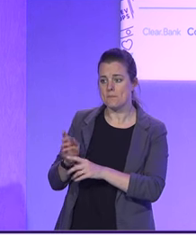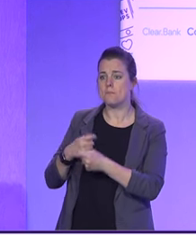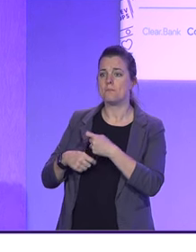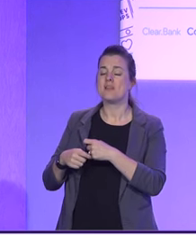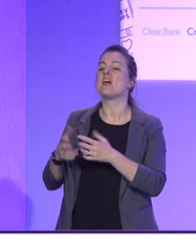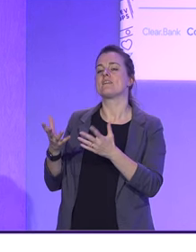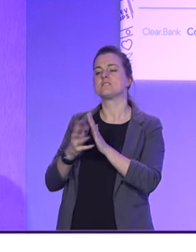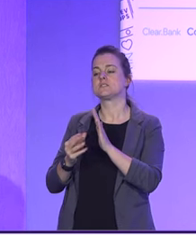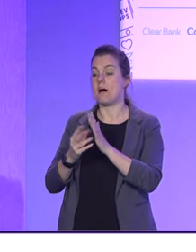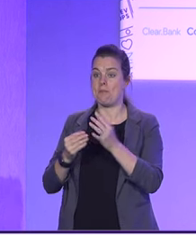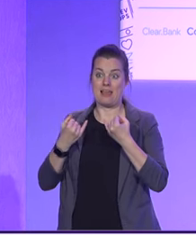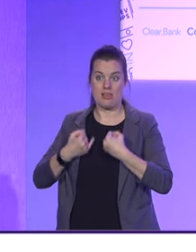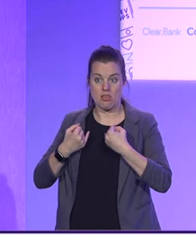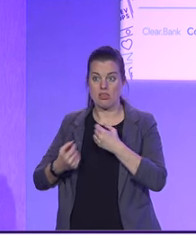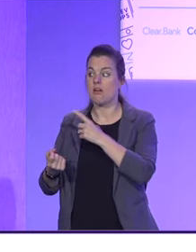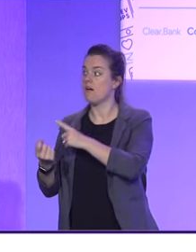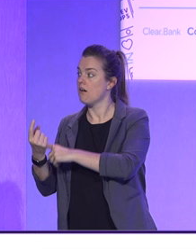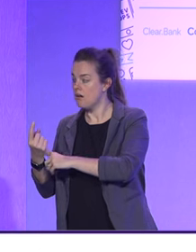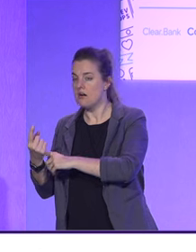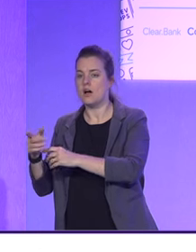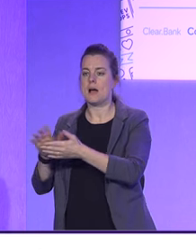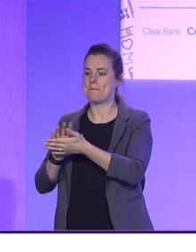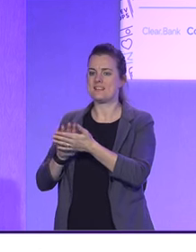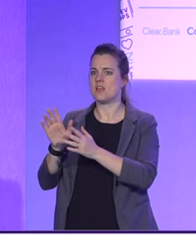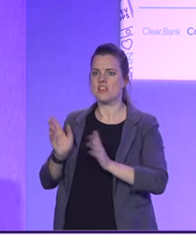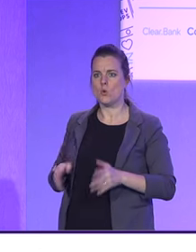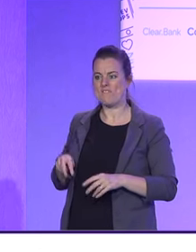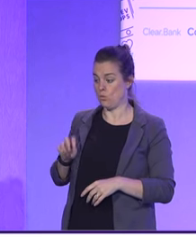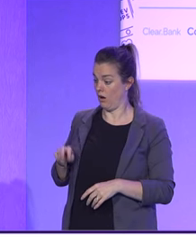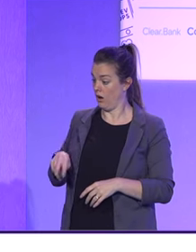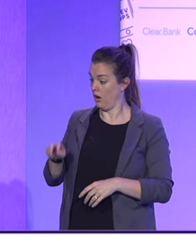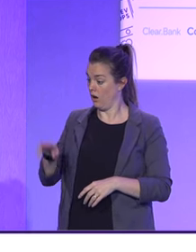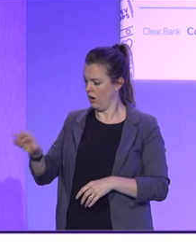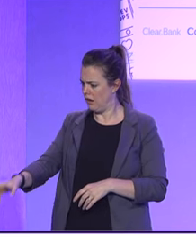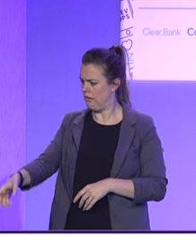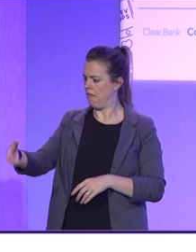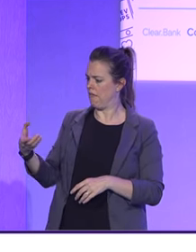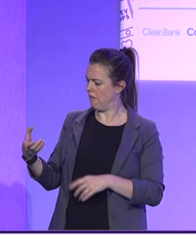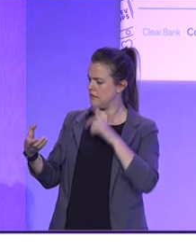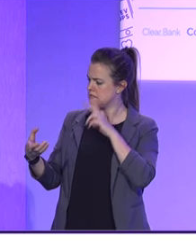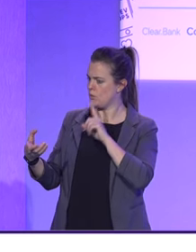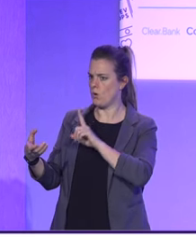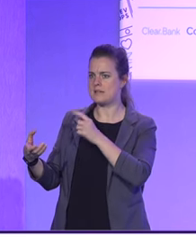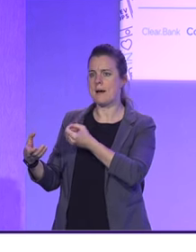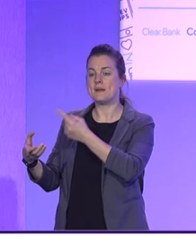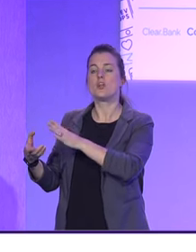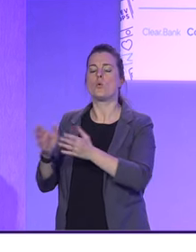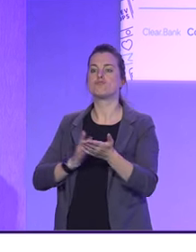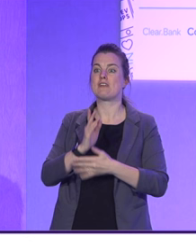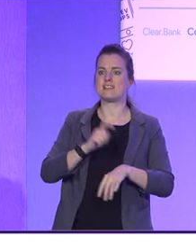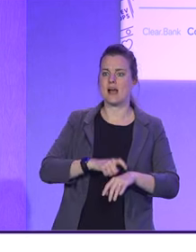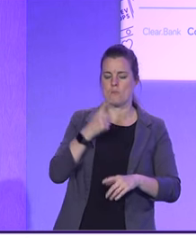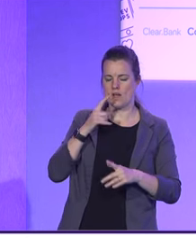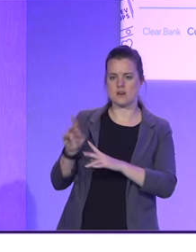to the field and see what is happening. We can show them in the device, meanwhile they are in the reference, okay? And the final thing